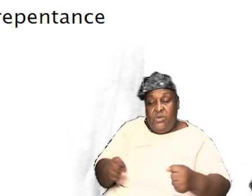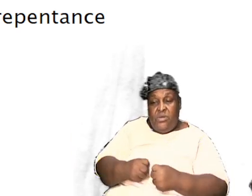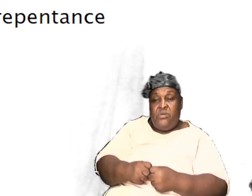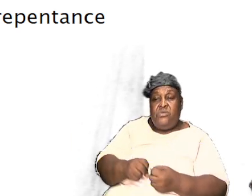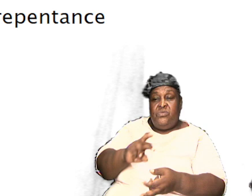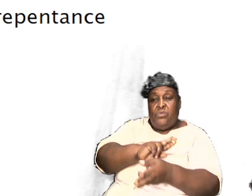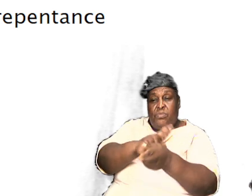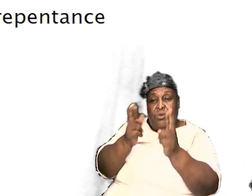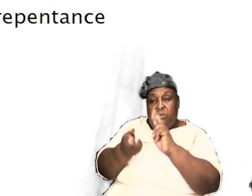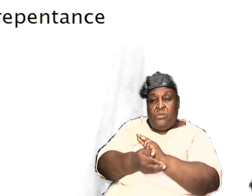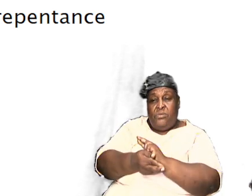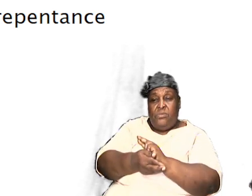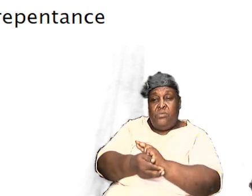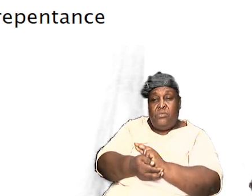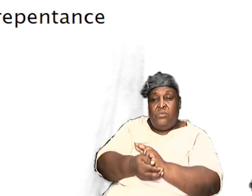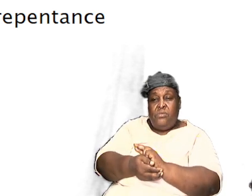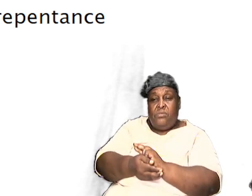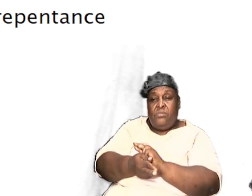at verse 1,